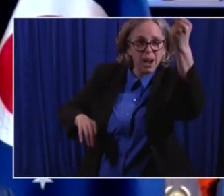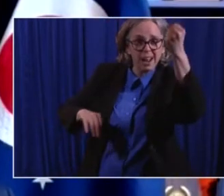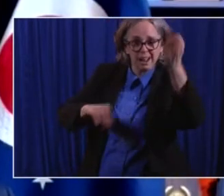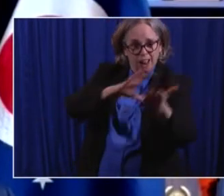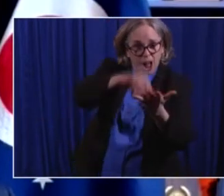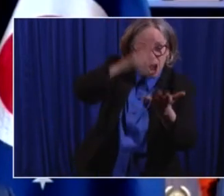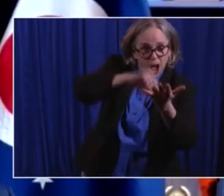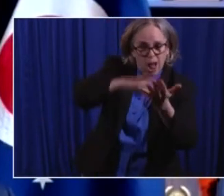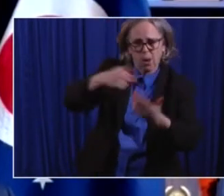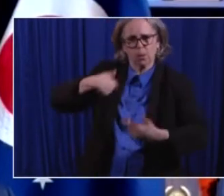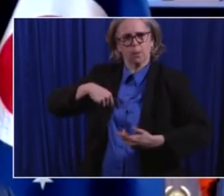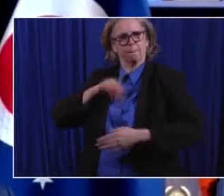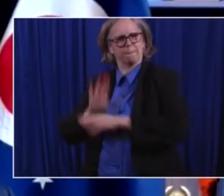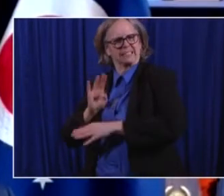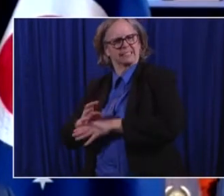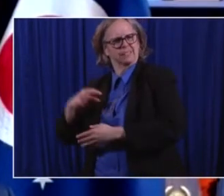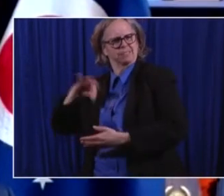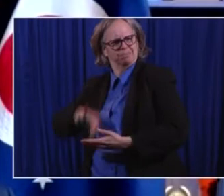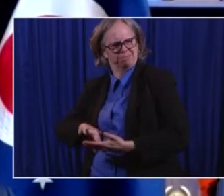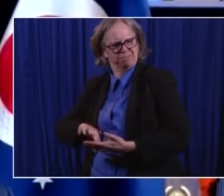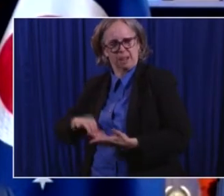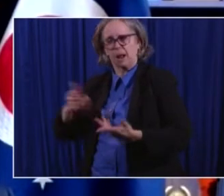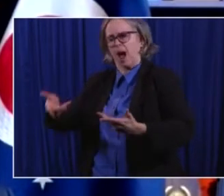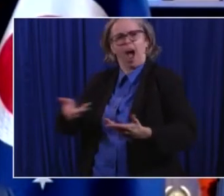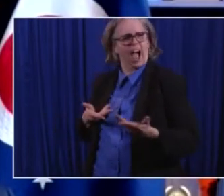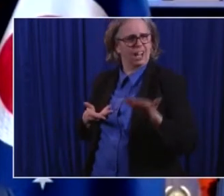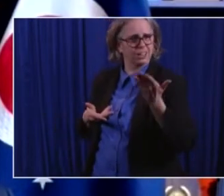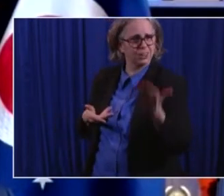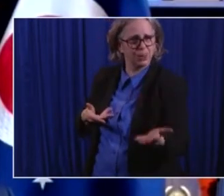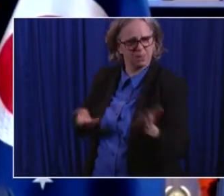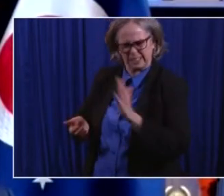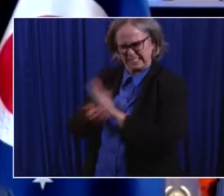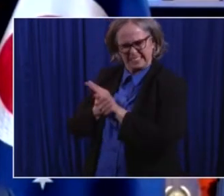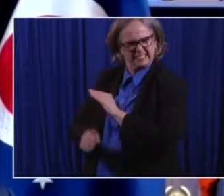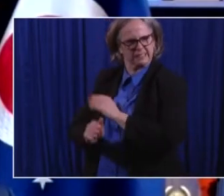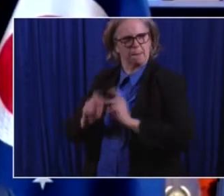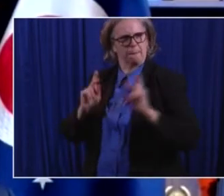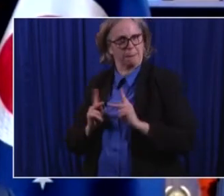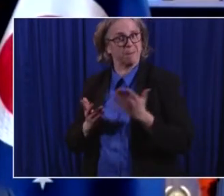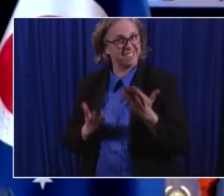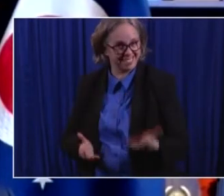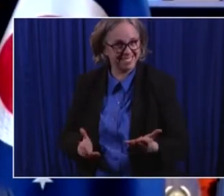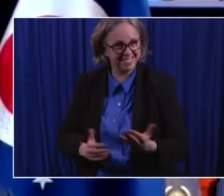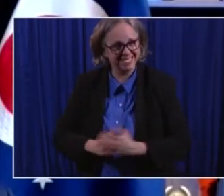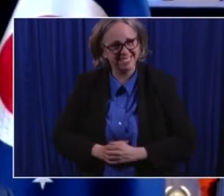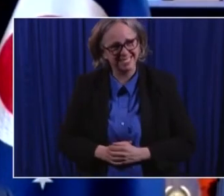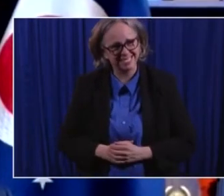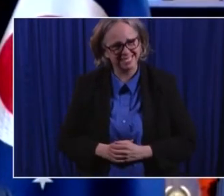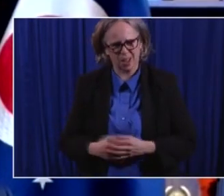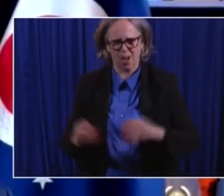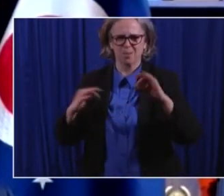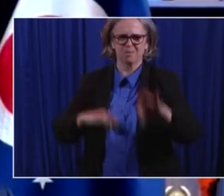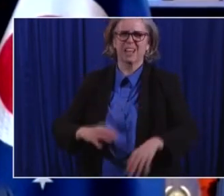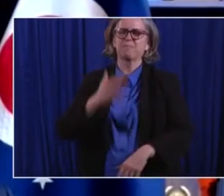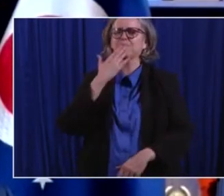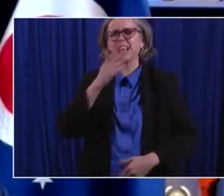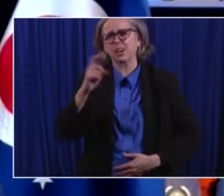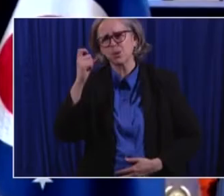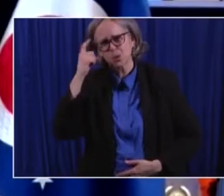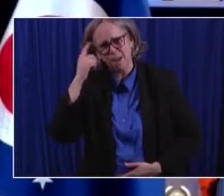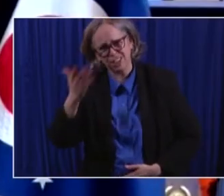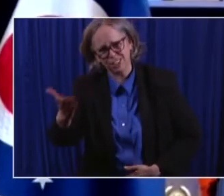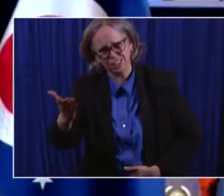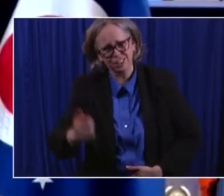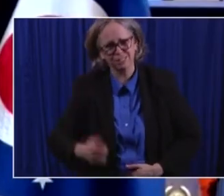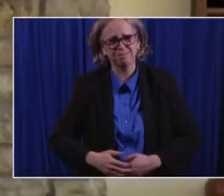improve, employers get somebody that's more talented that helps them compete against the rest of the world. So thanks, Governor. We're ready